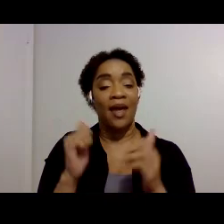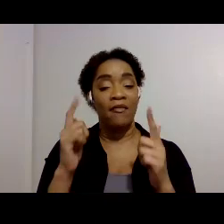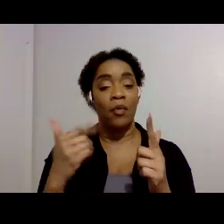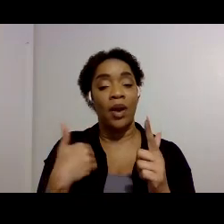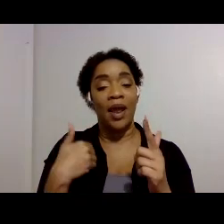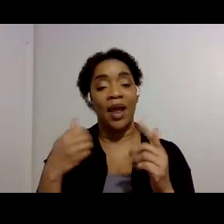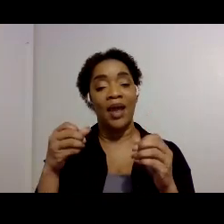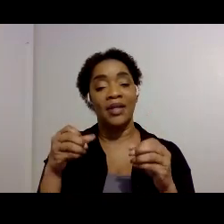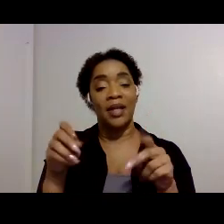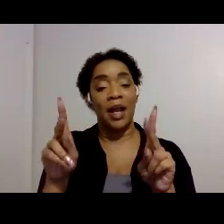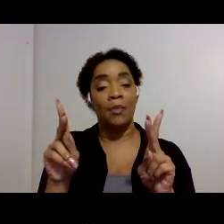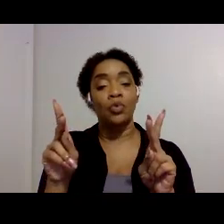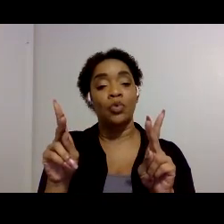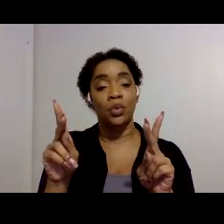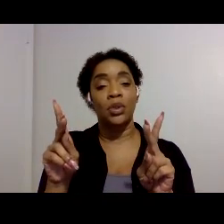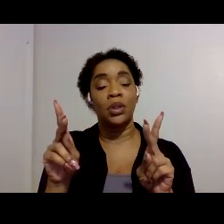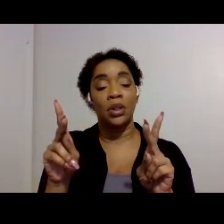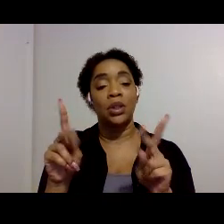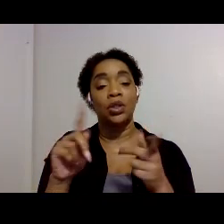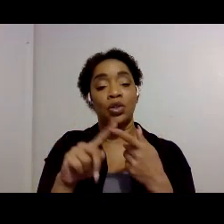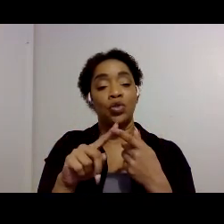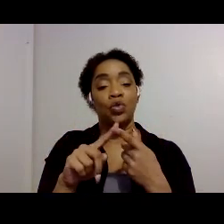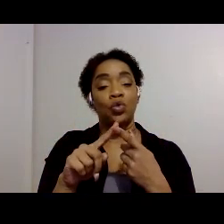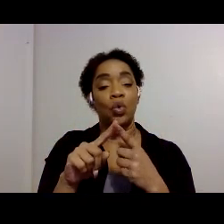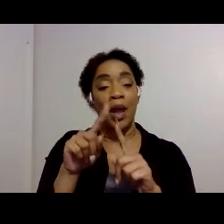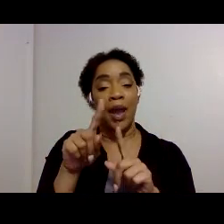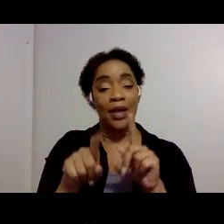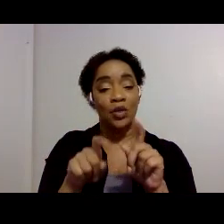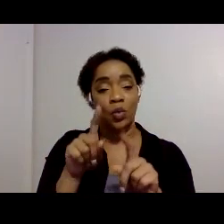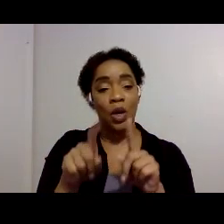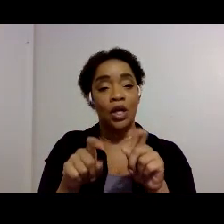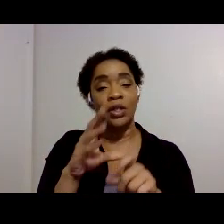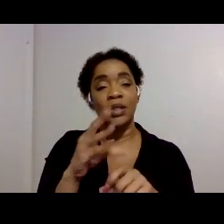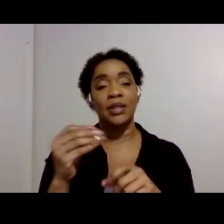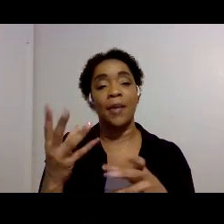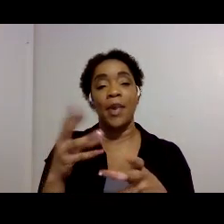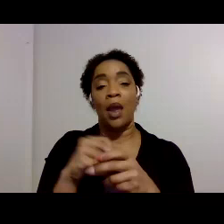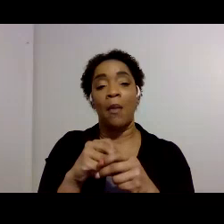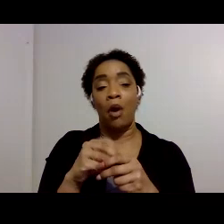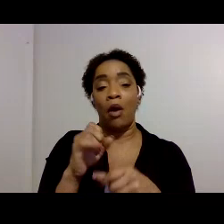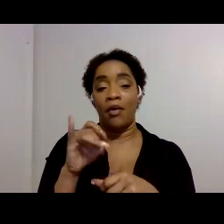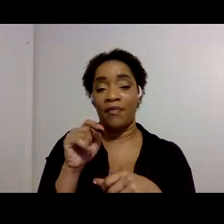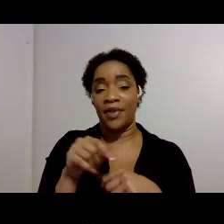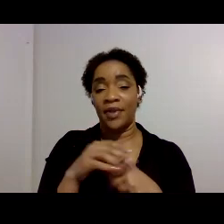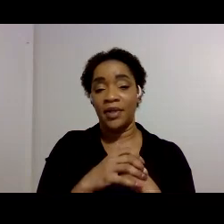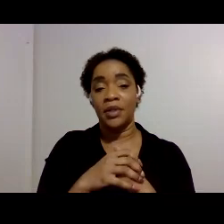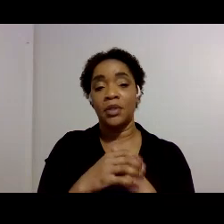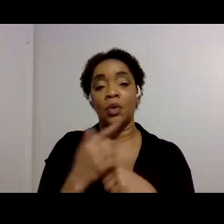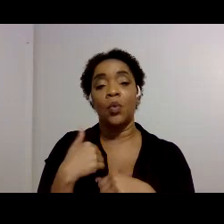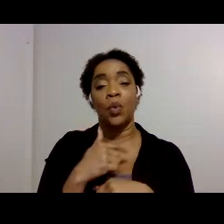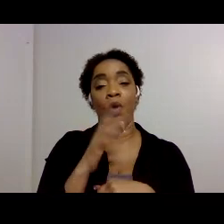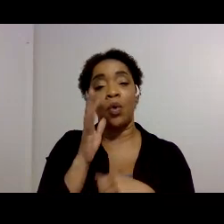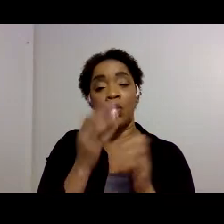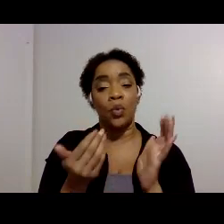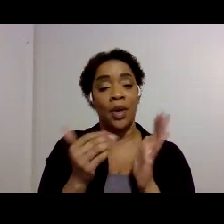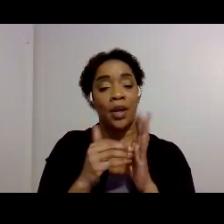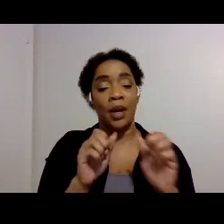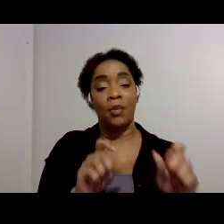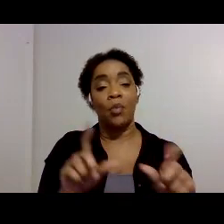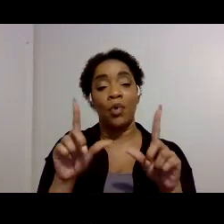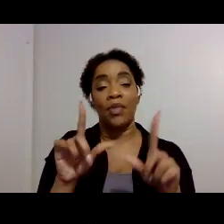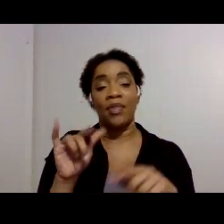to ask questions and be a part of this plan here. We're going to put the link back up. Please click